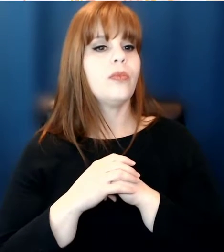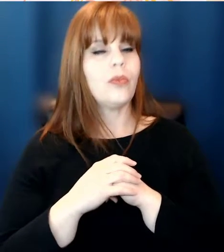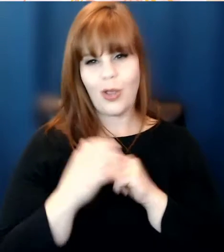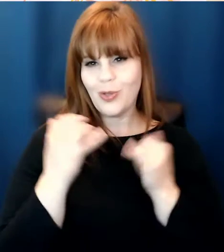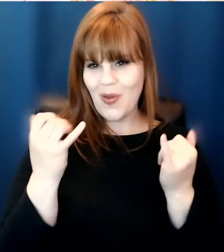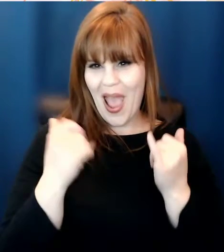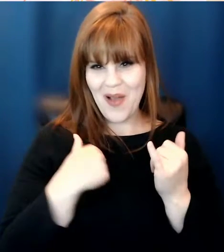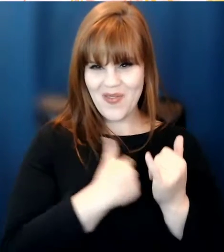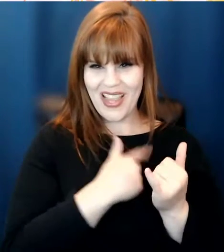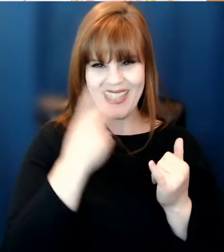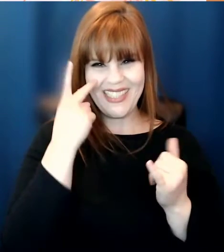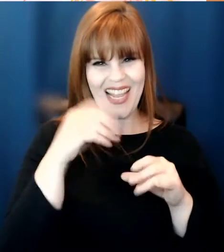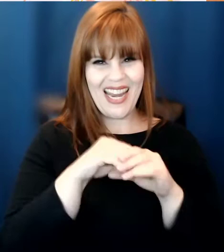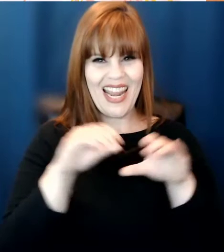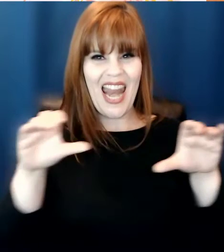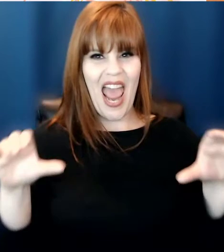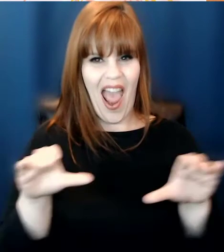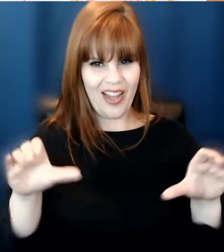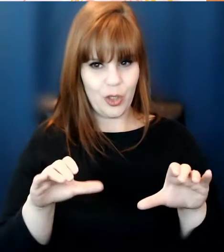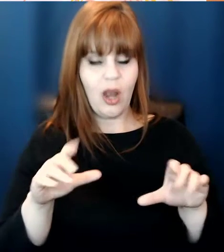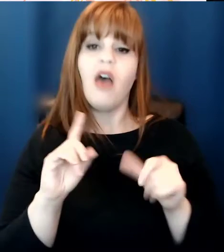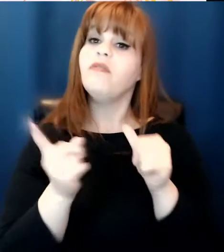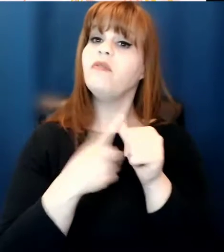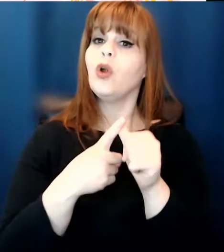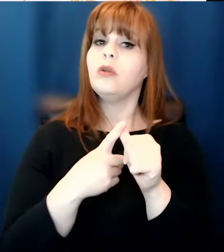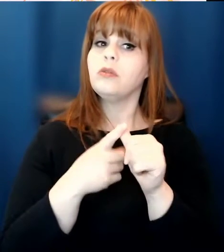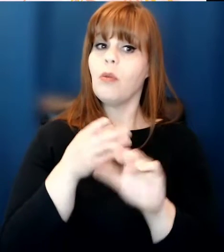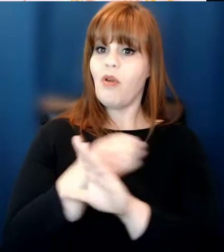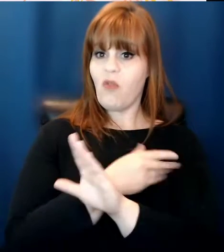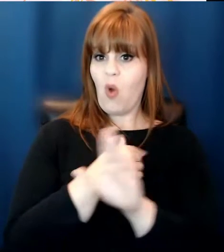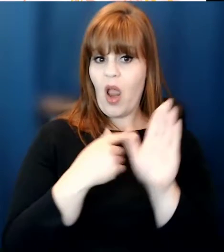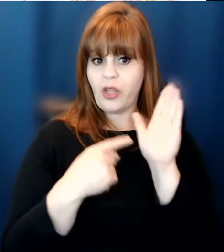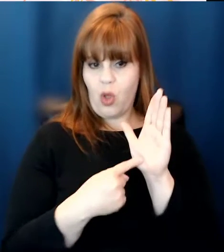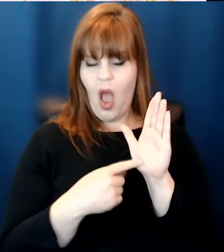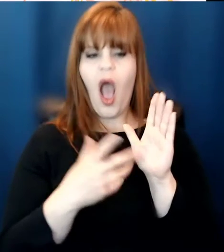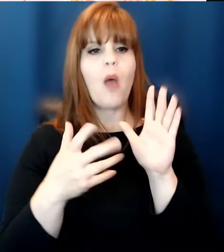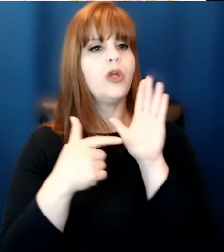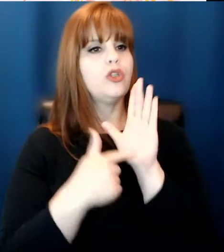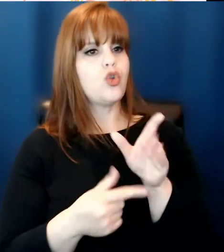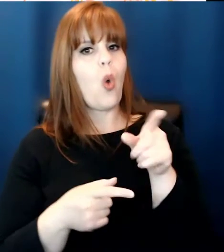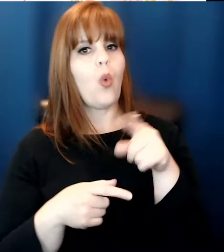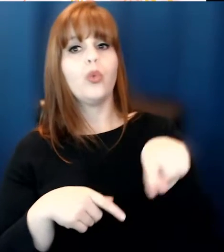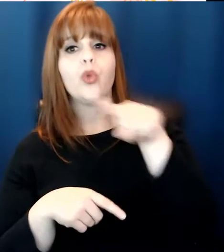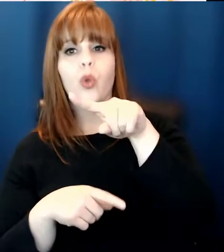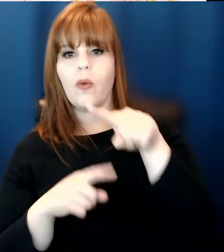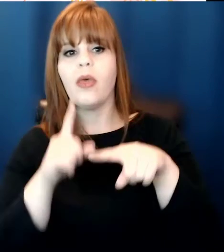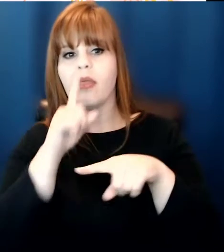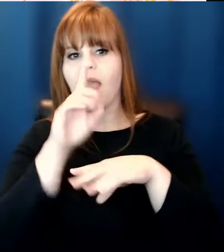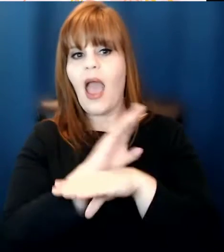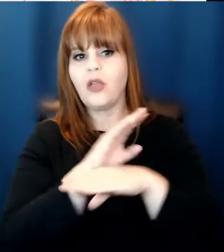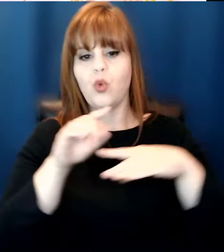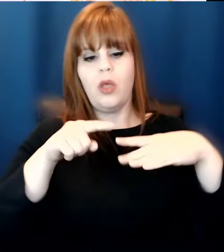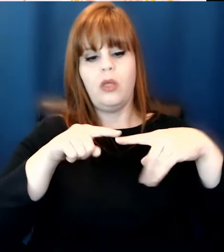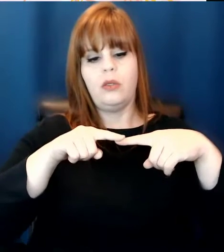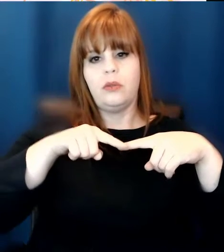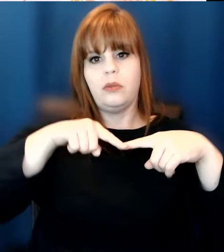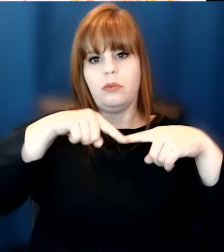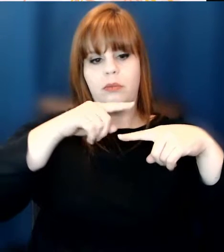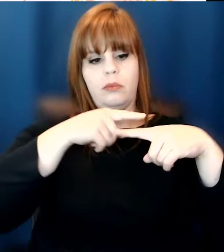in action. First, before that, I just want to show everybody the actual spikes.